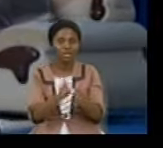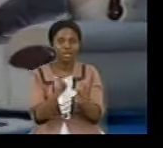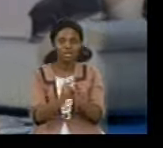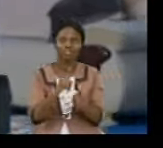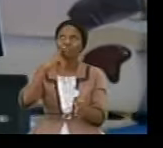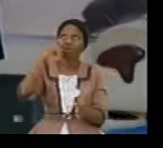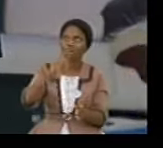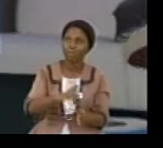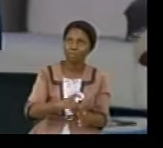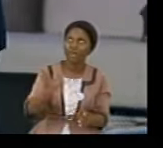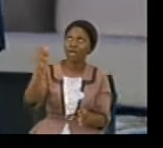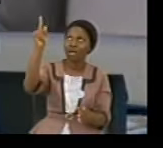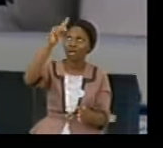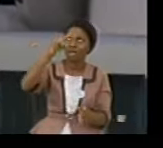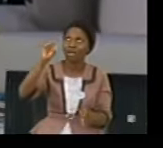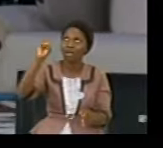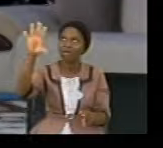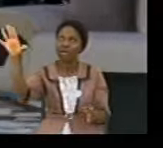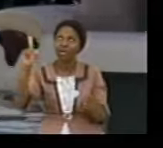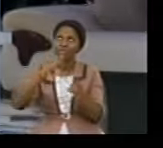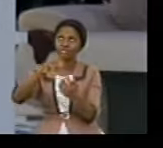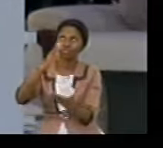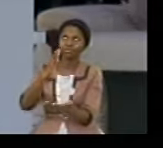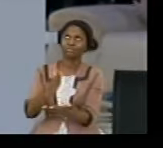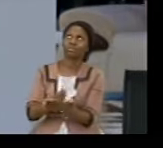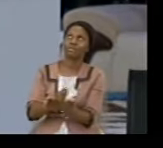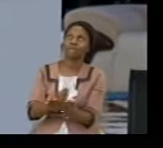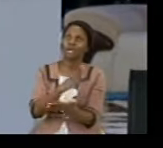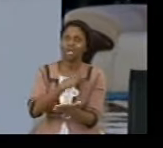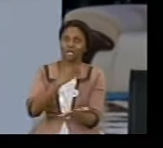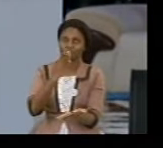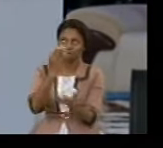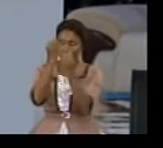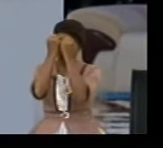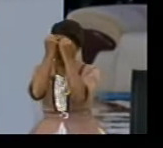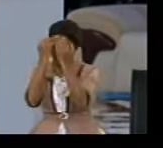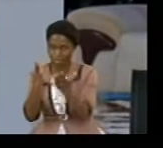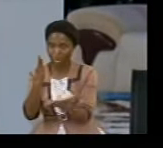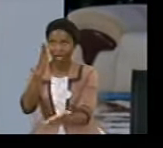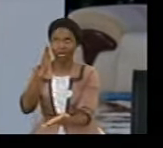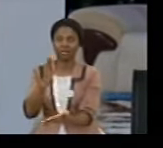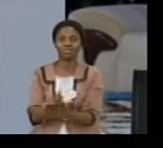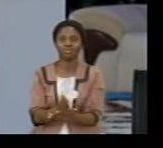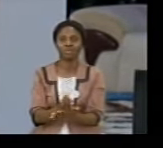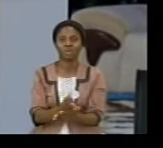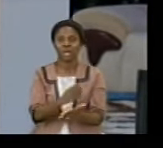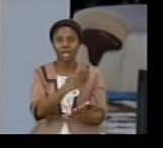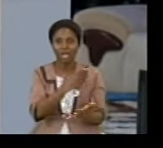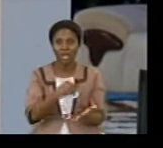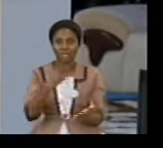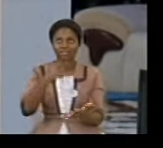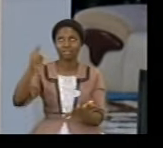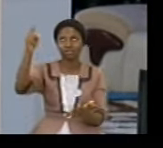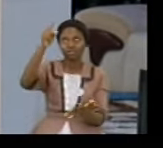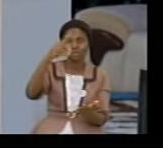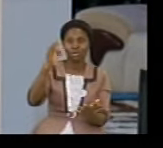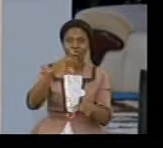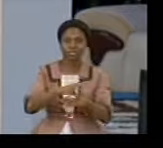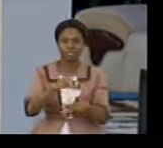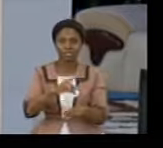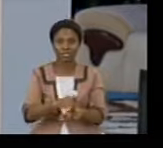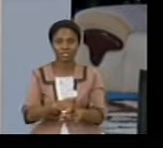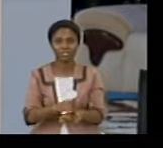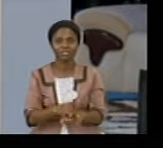there, and the sun stood still, and will not move, and will not, the rotation of the earth around the sun will not